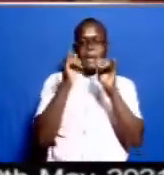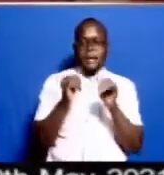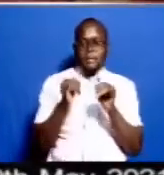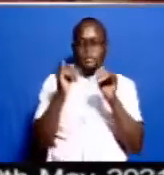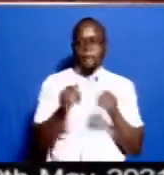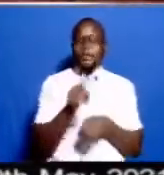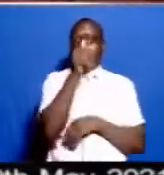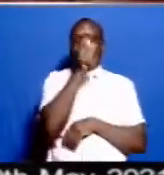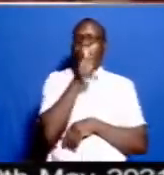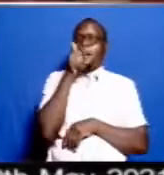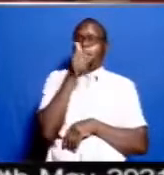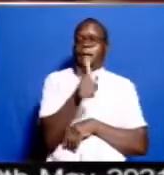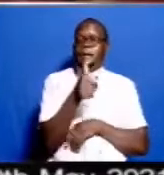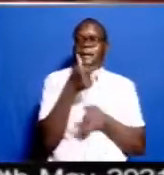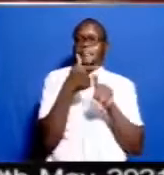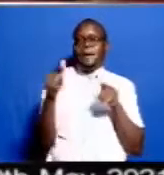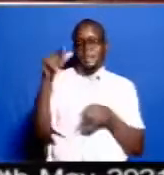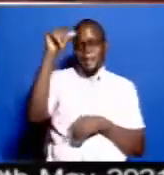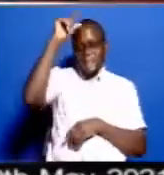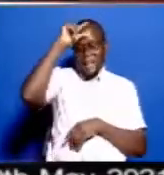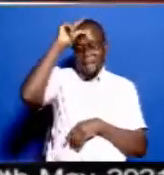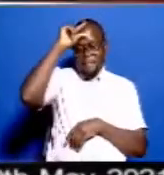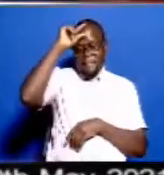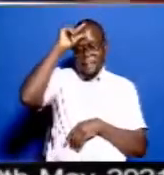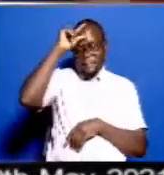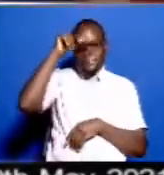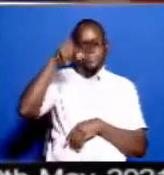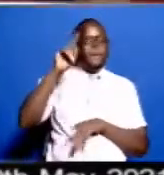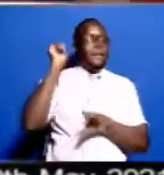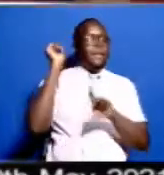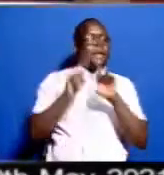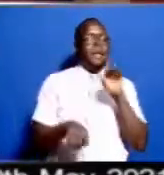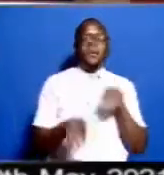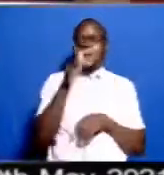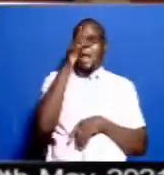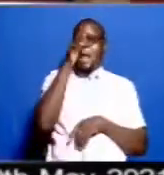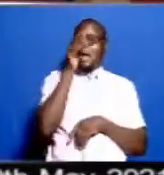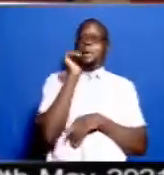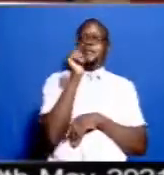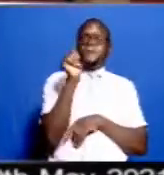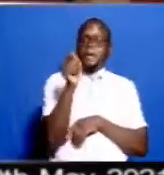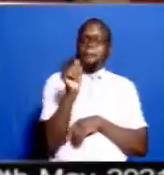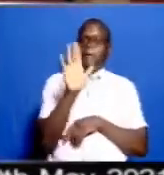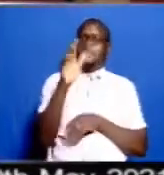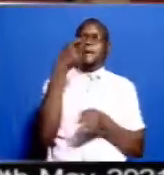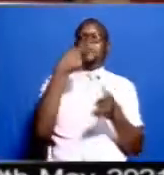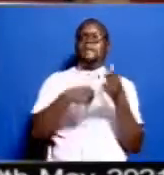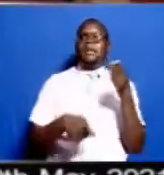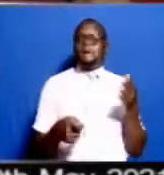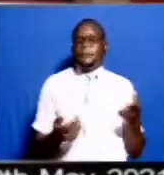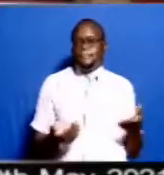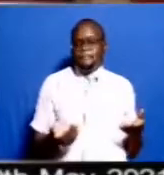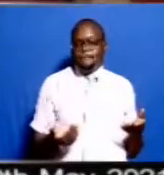citizens. But the government cannot cheat itself on its tax.